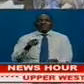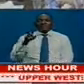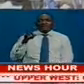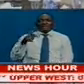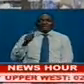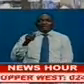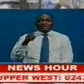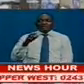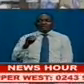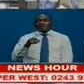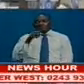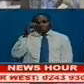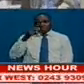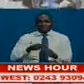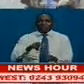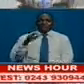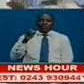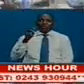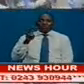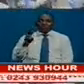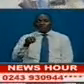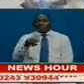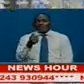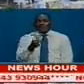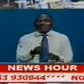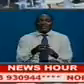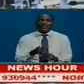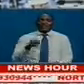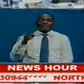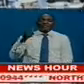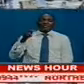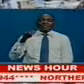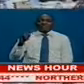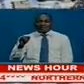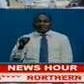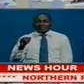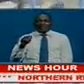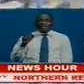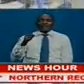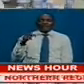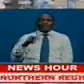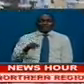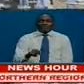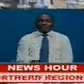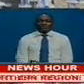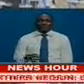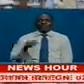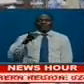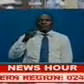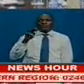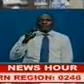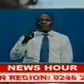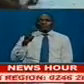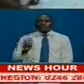Gajepo, Dr. Kwame Owusu Nyantechi. The rest are Dr. Samoni Noi Ashon, Mr. Jude